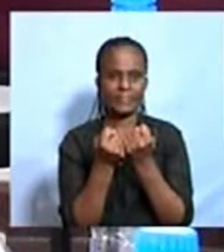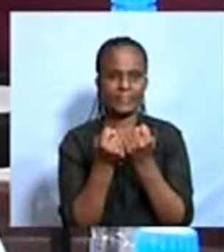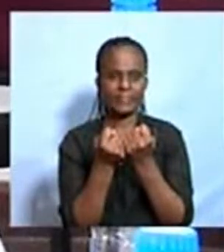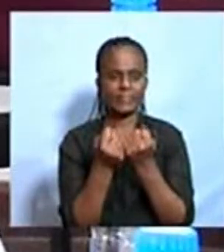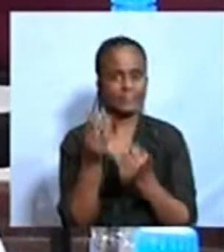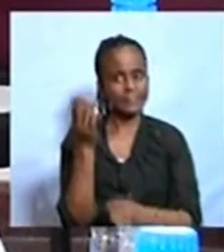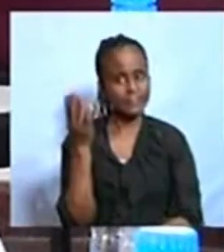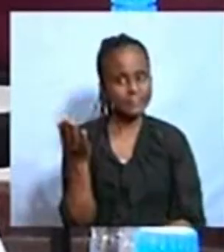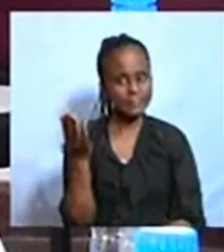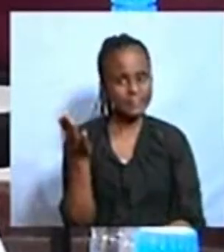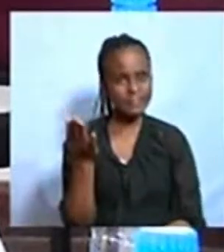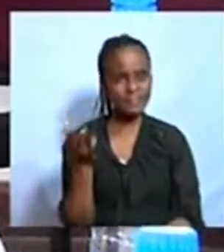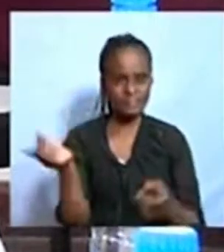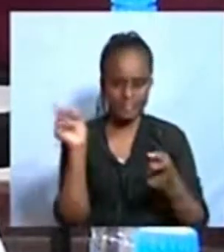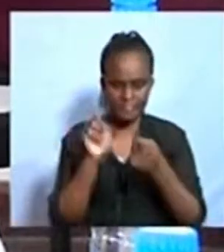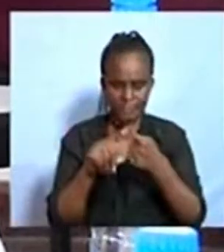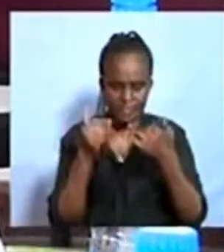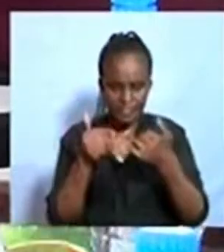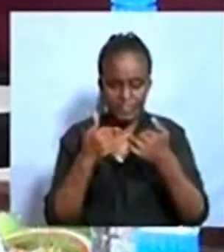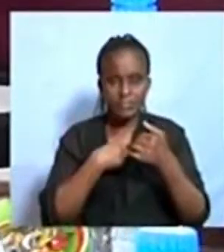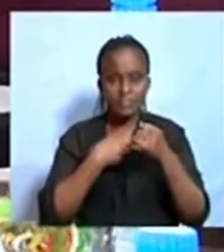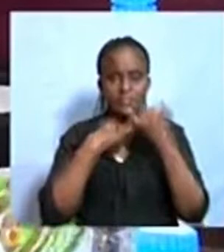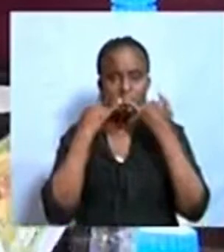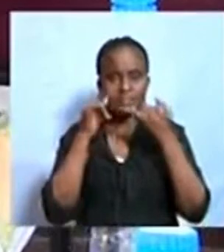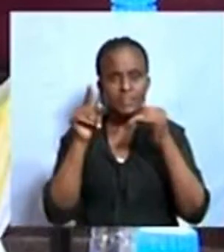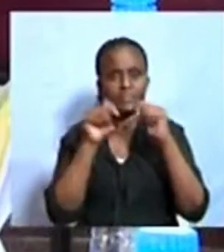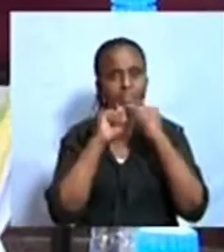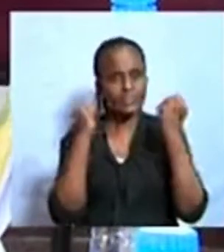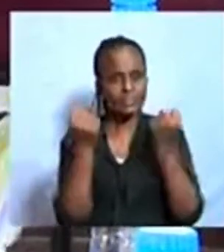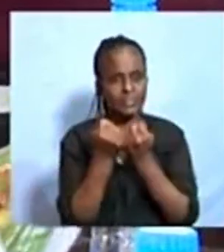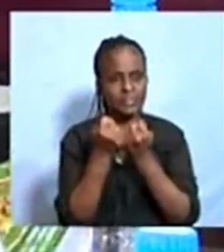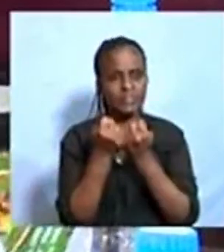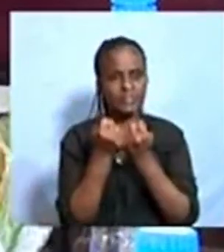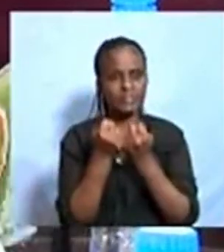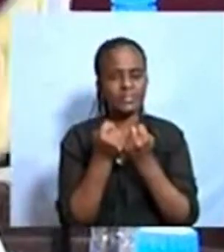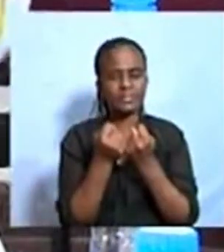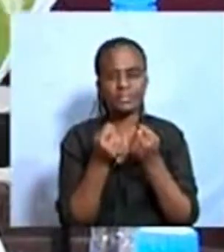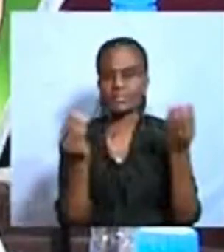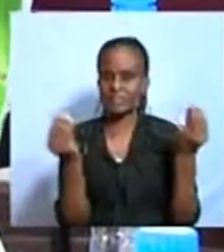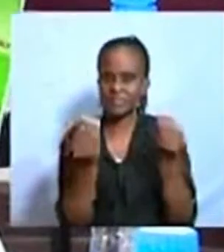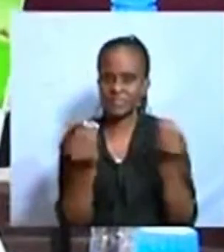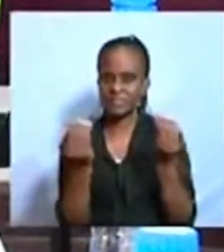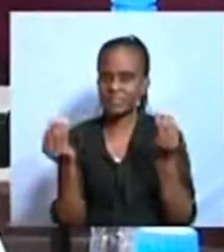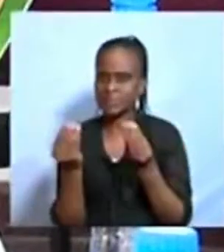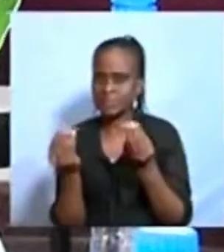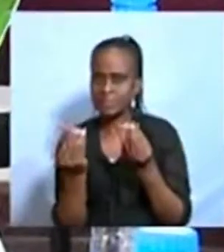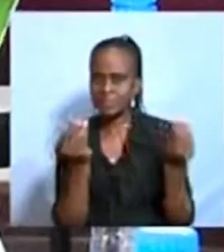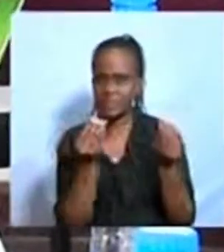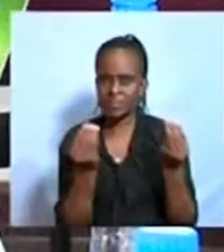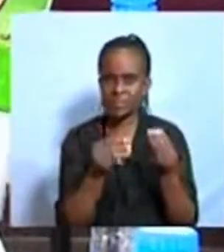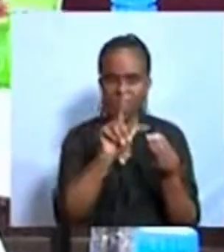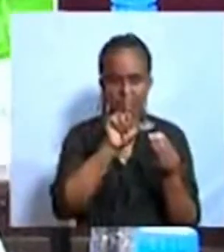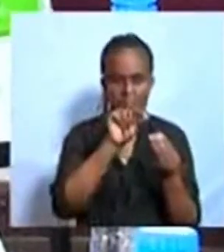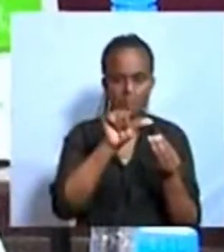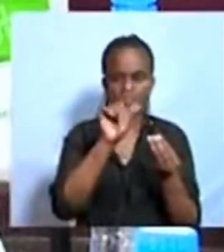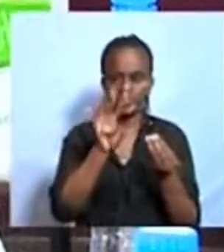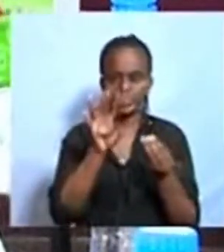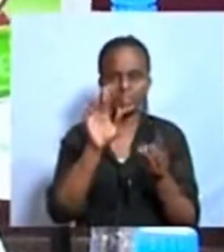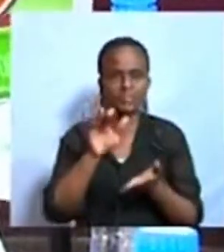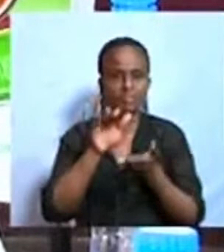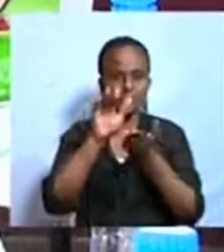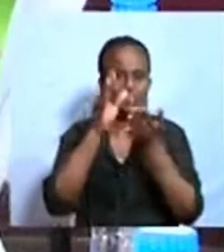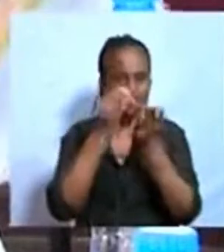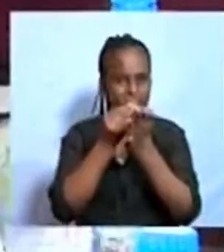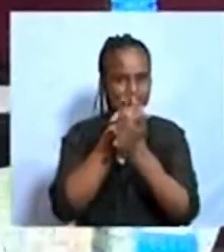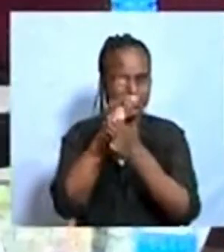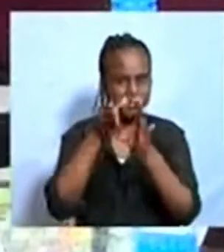That up until today, I will tell you that that team is stuck if the 2024 budget is not allocating funds